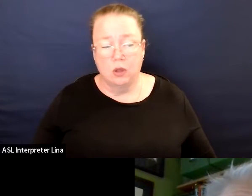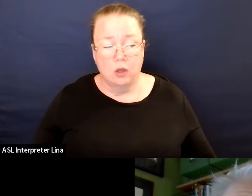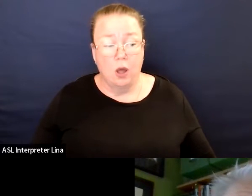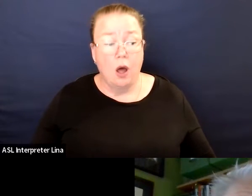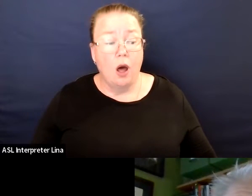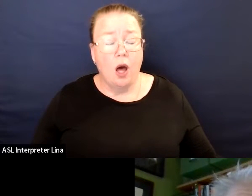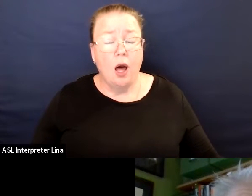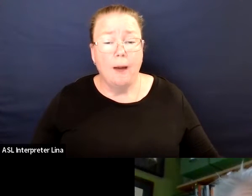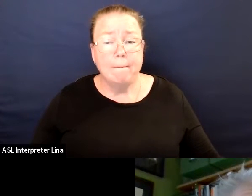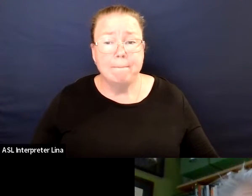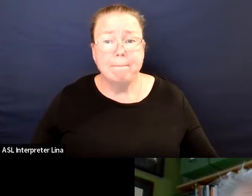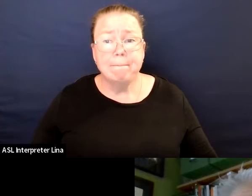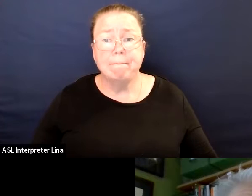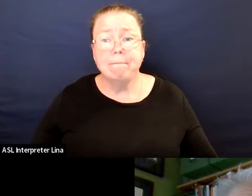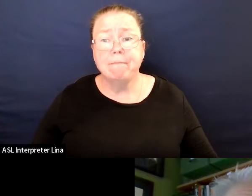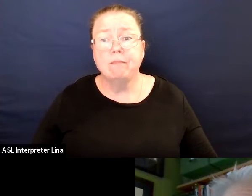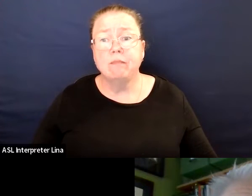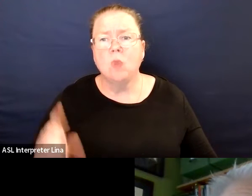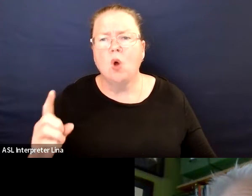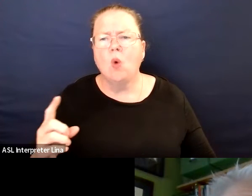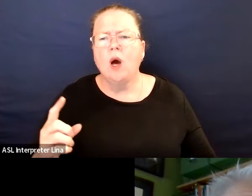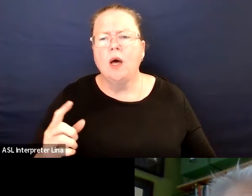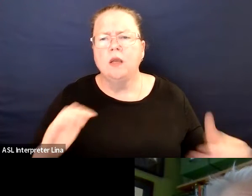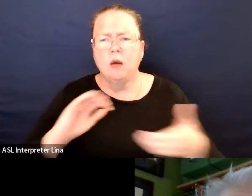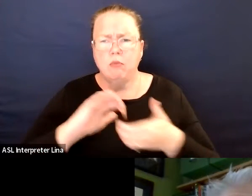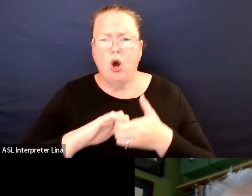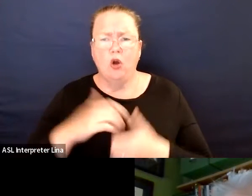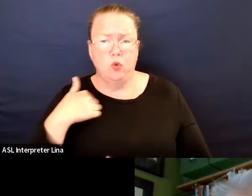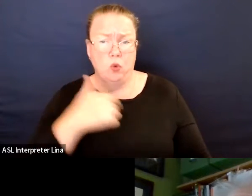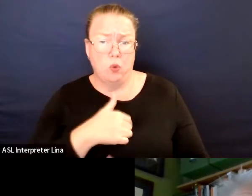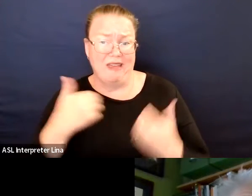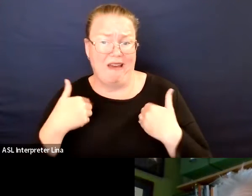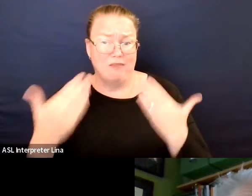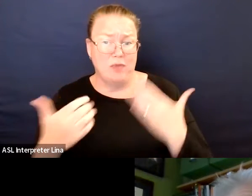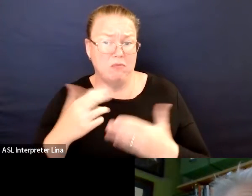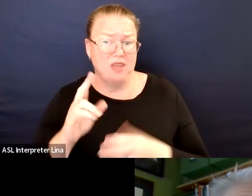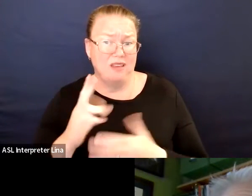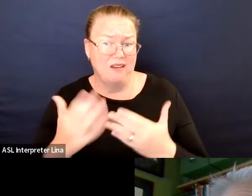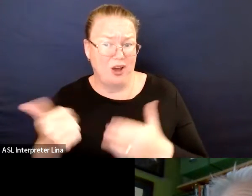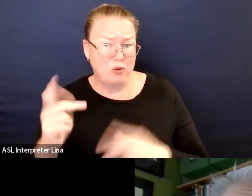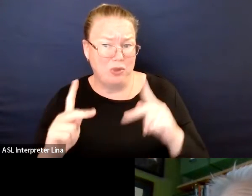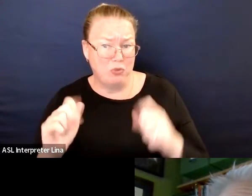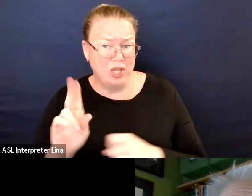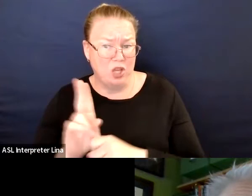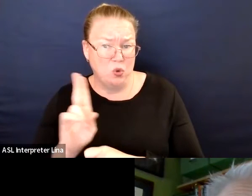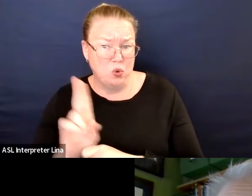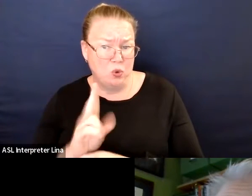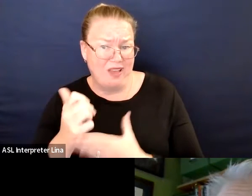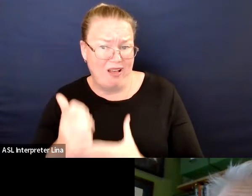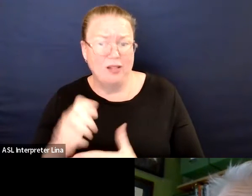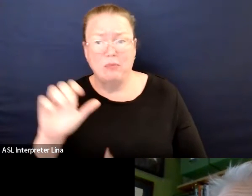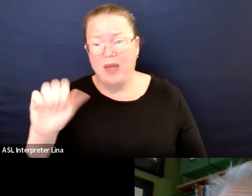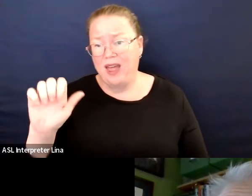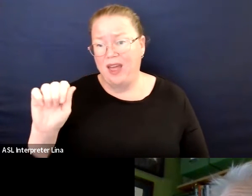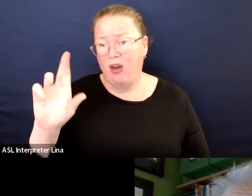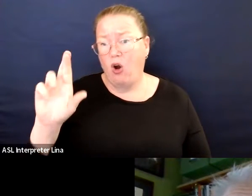One of the partnerships that we have that might be useful to other people is